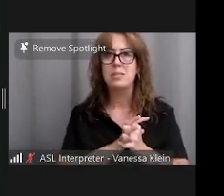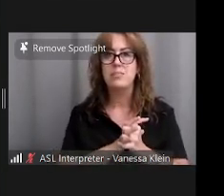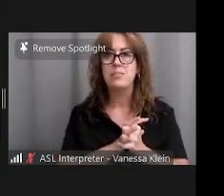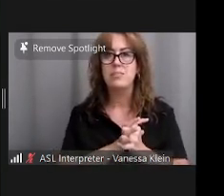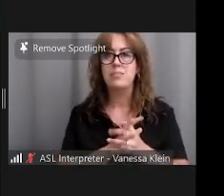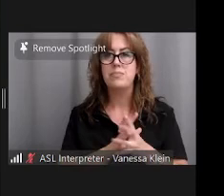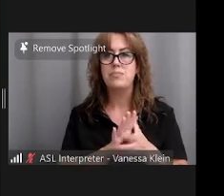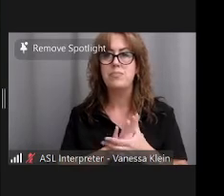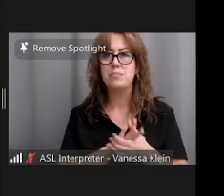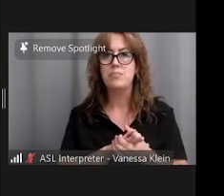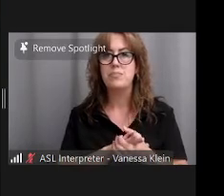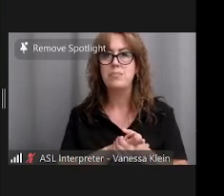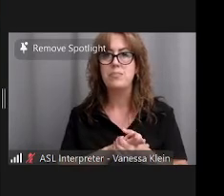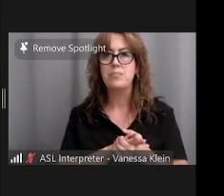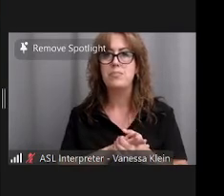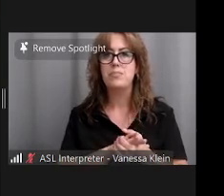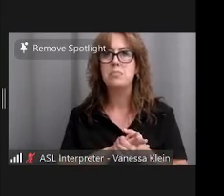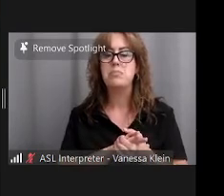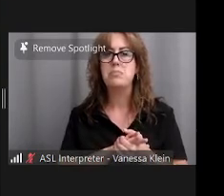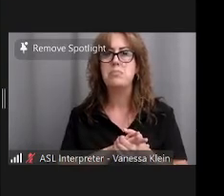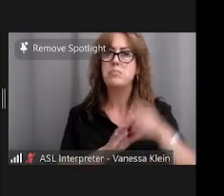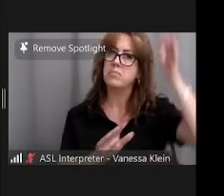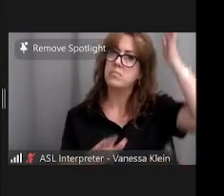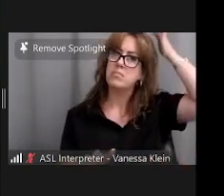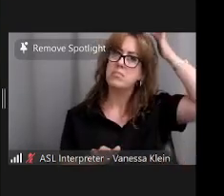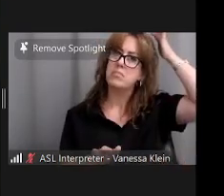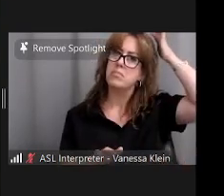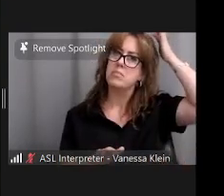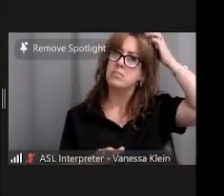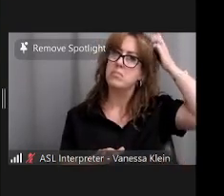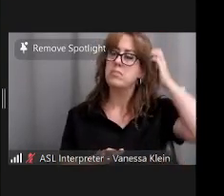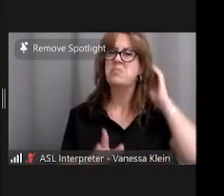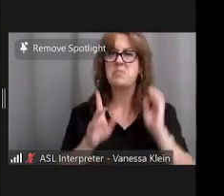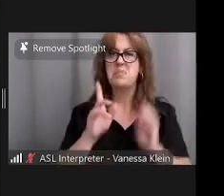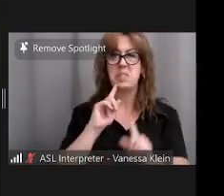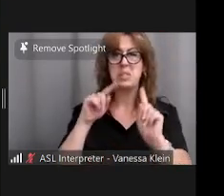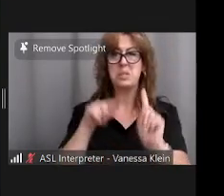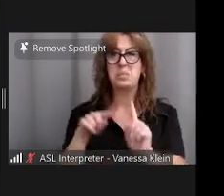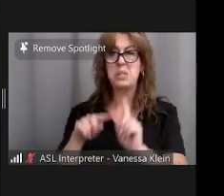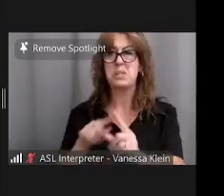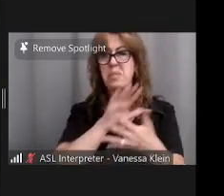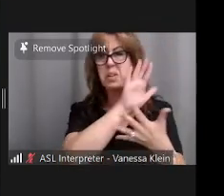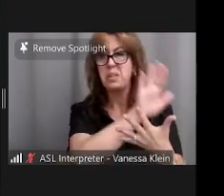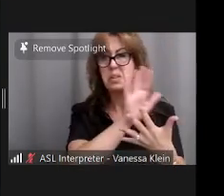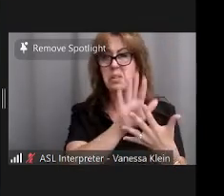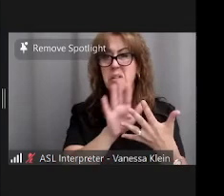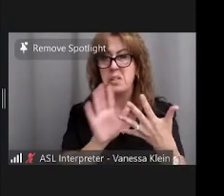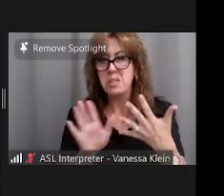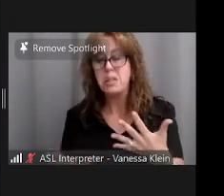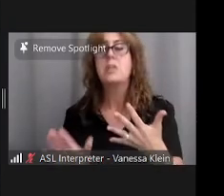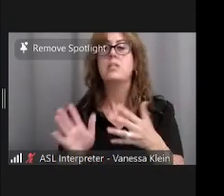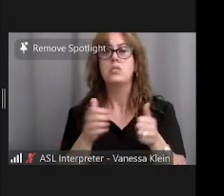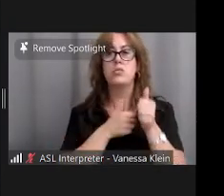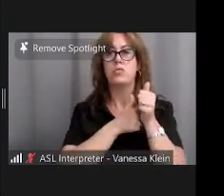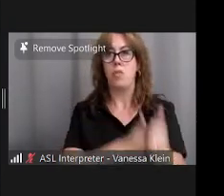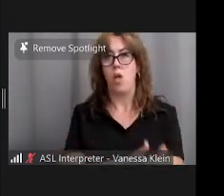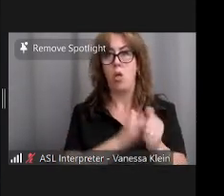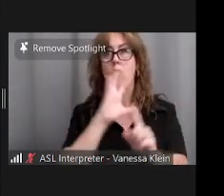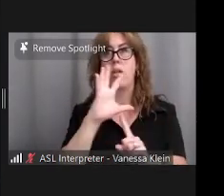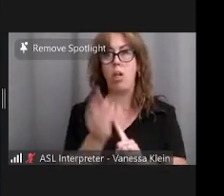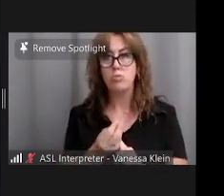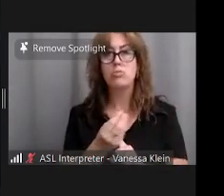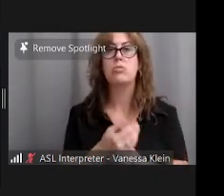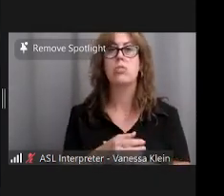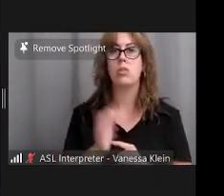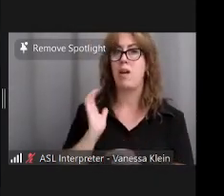a running order, if you like, that we need to follow according to Māori culture. The culture is